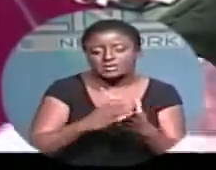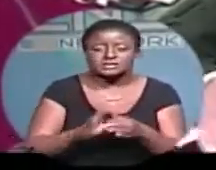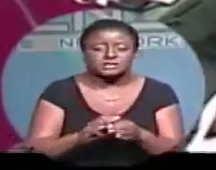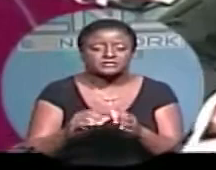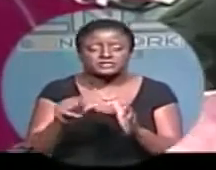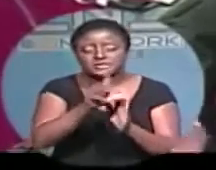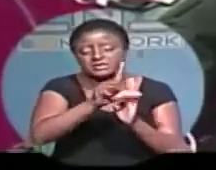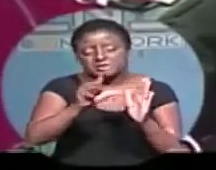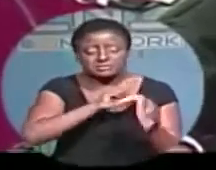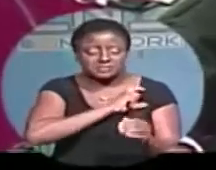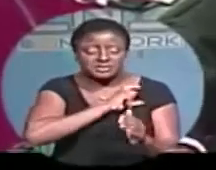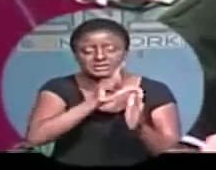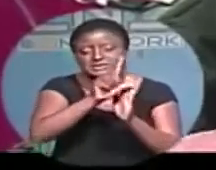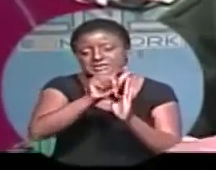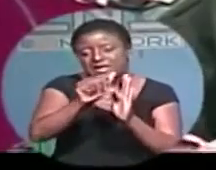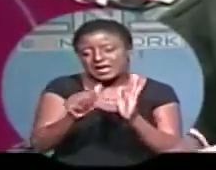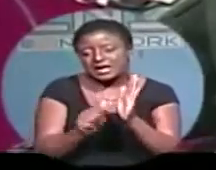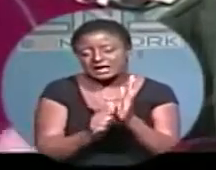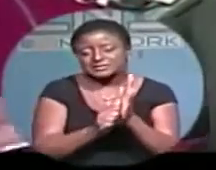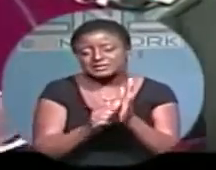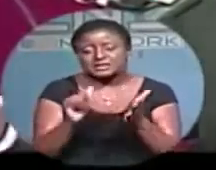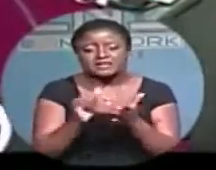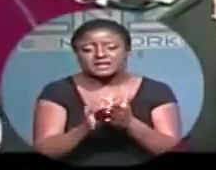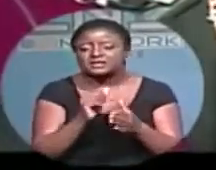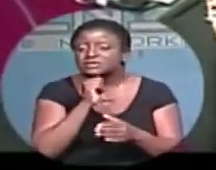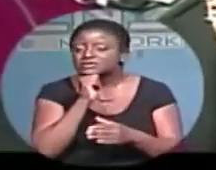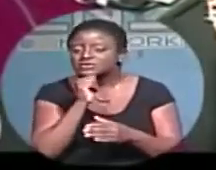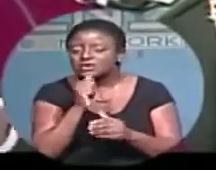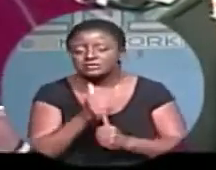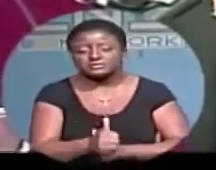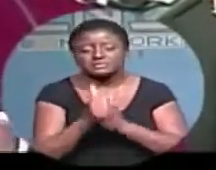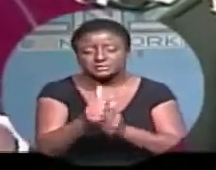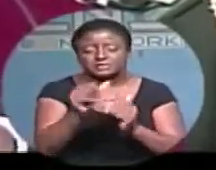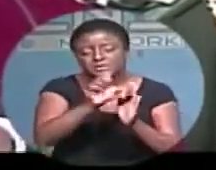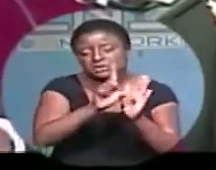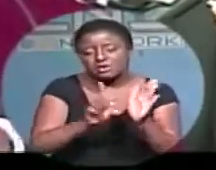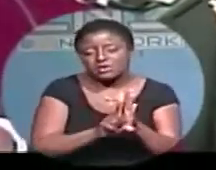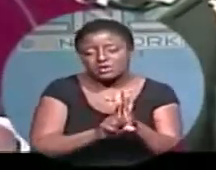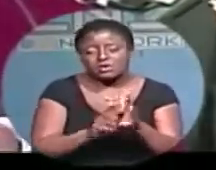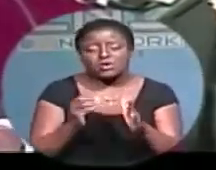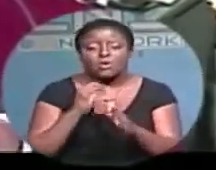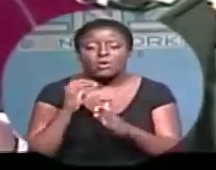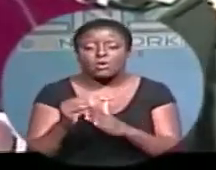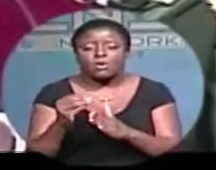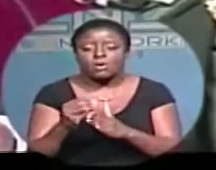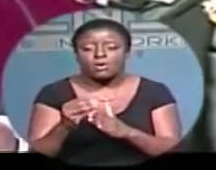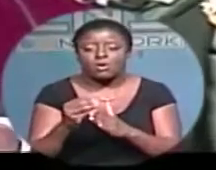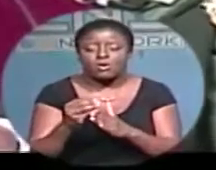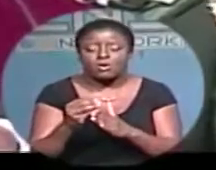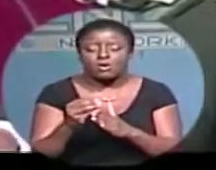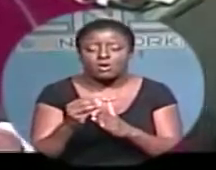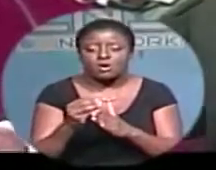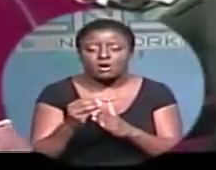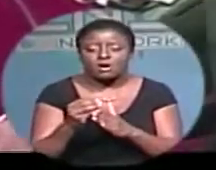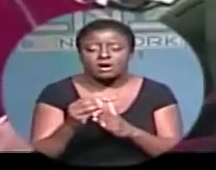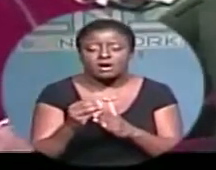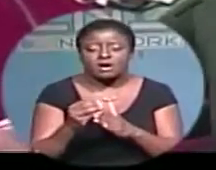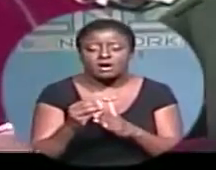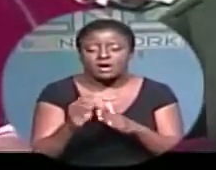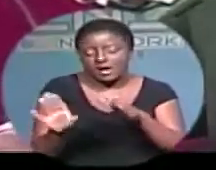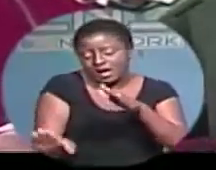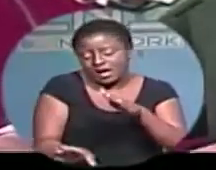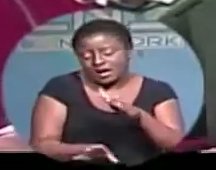to politicize the police force or undermine the impartiality